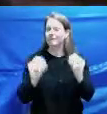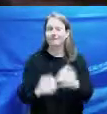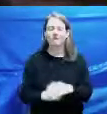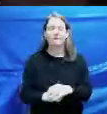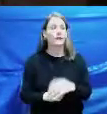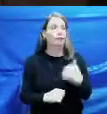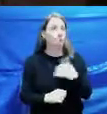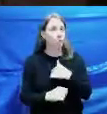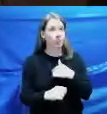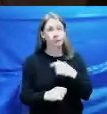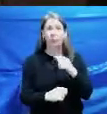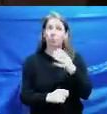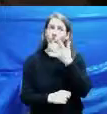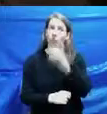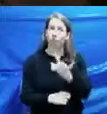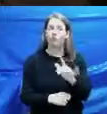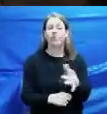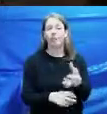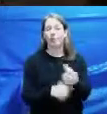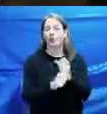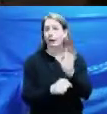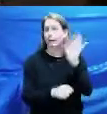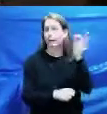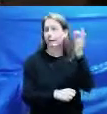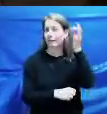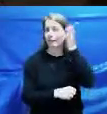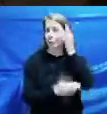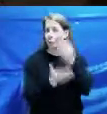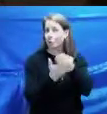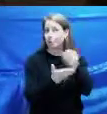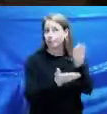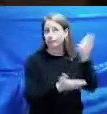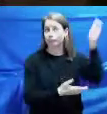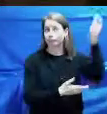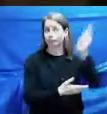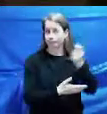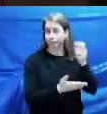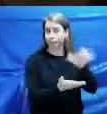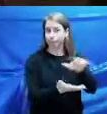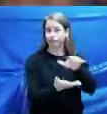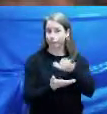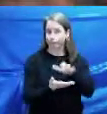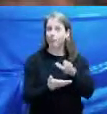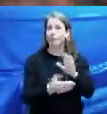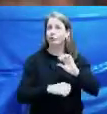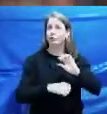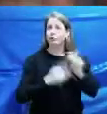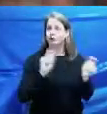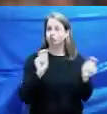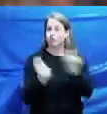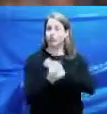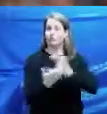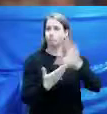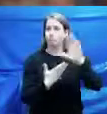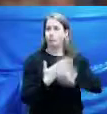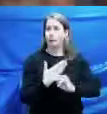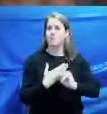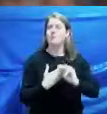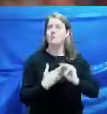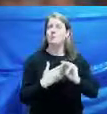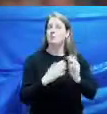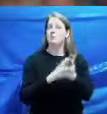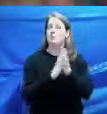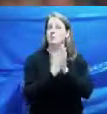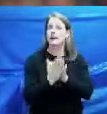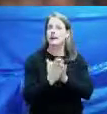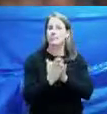move forward with redesigning our school to be a problem-based school, wall to wall, in every curricular area. It's a significant shift